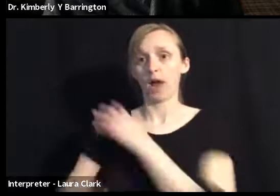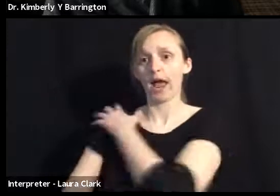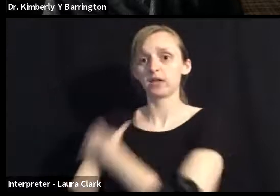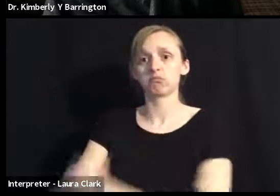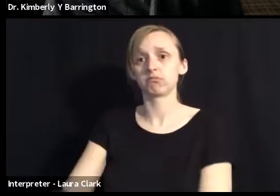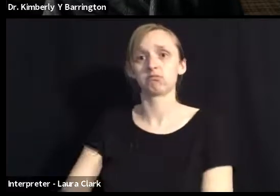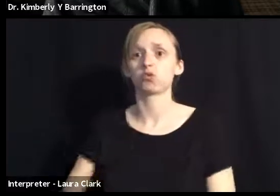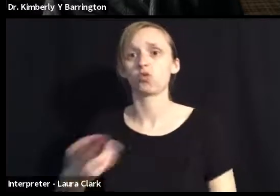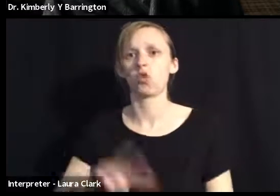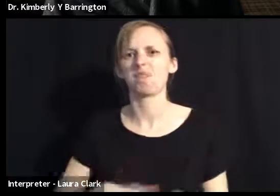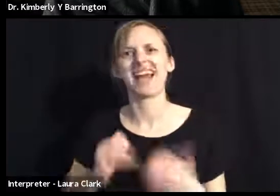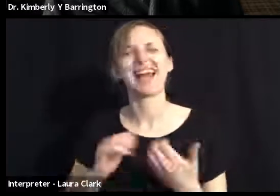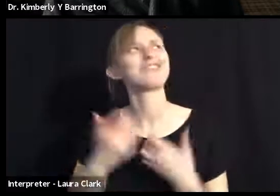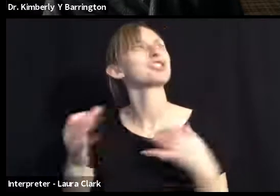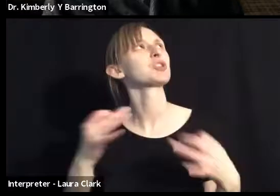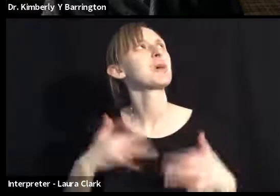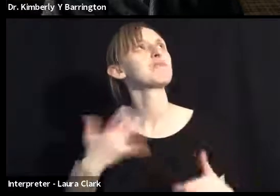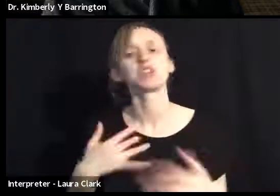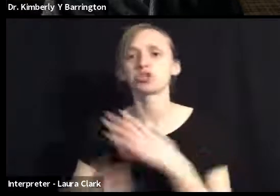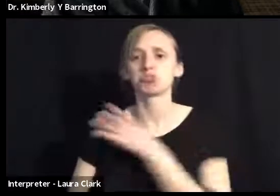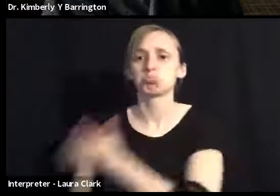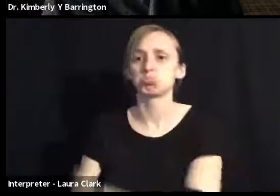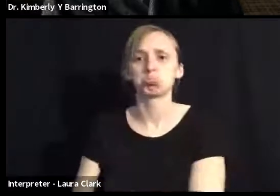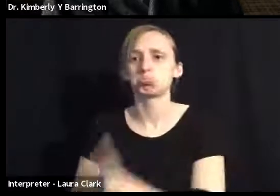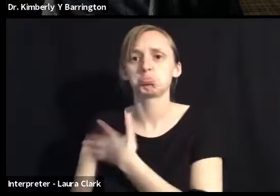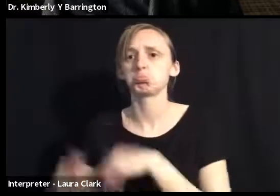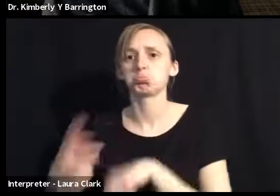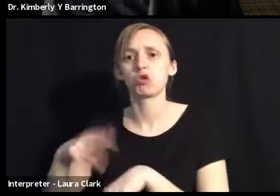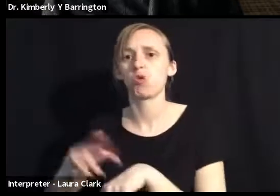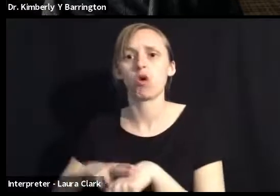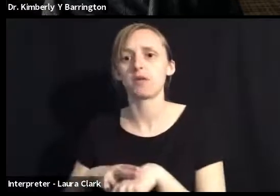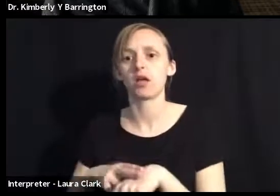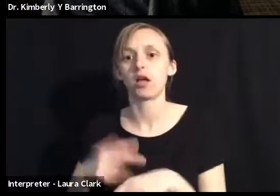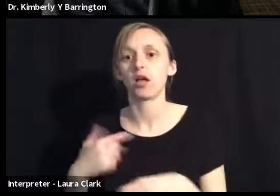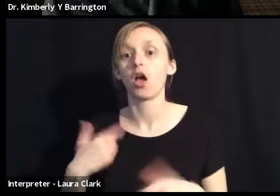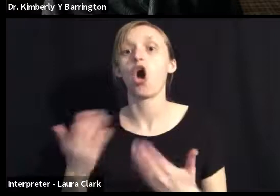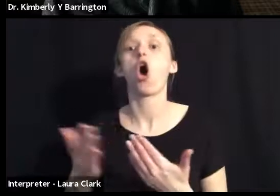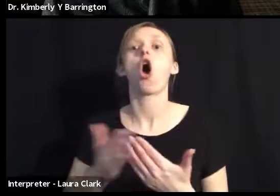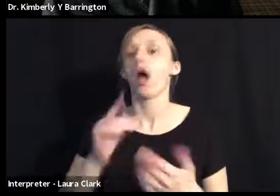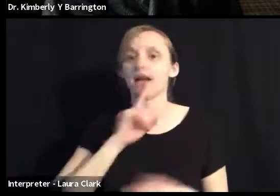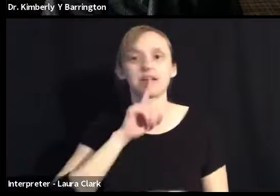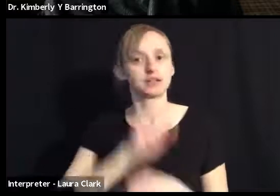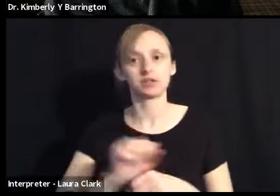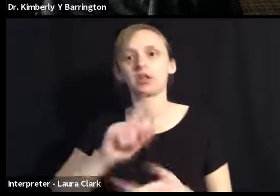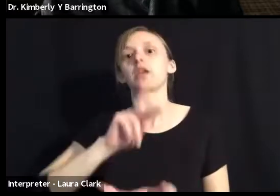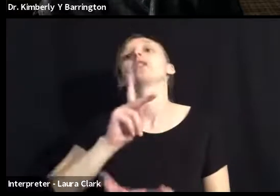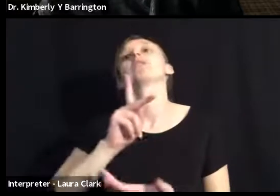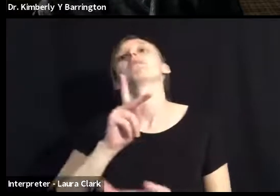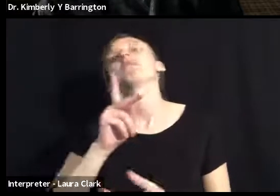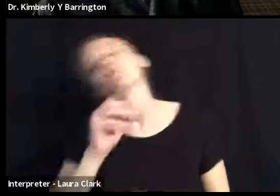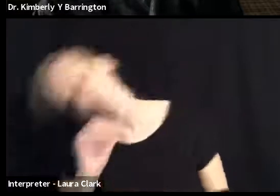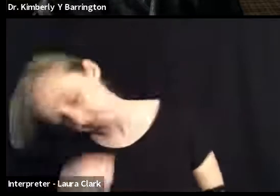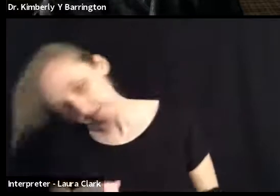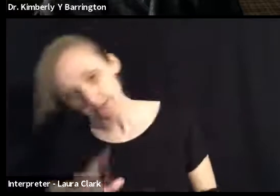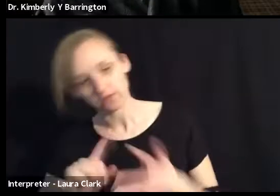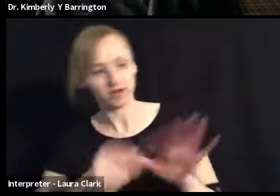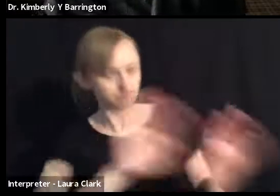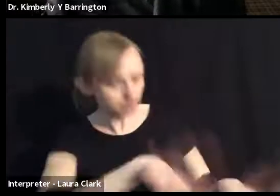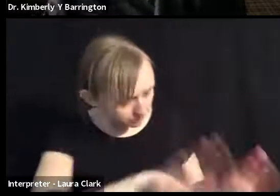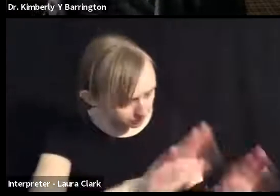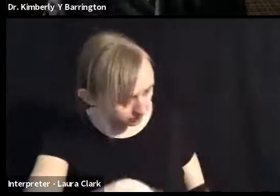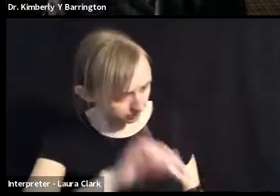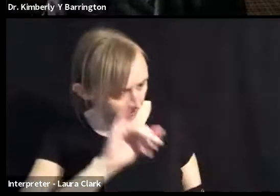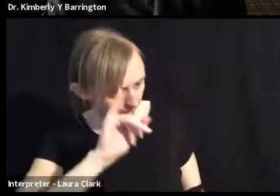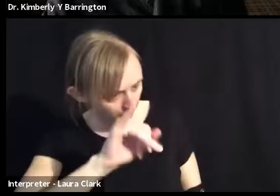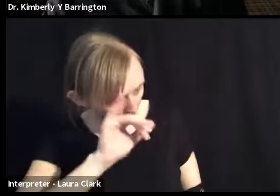the feeling, but I know it was kind of normal. And I literally fainted and she shook me. I was like, Iesha, come on, come back. And I was like,